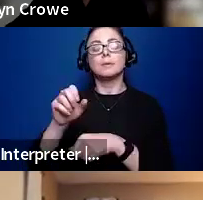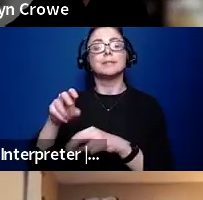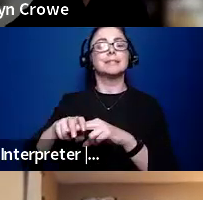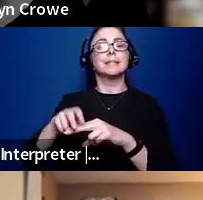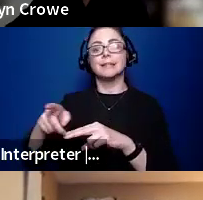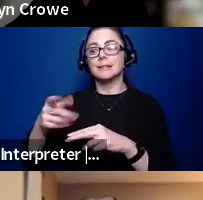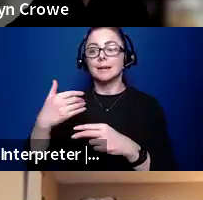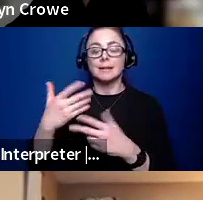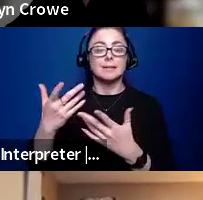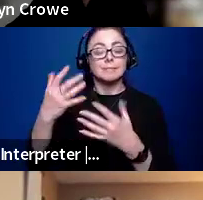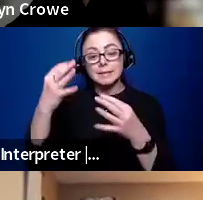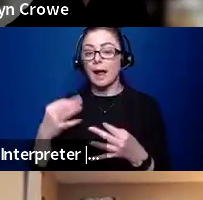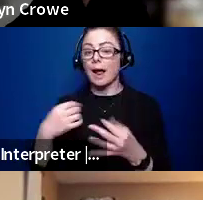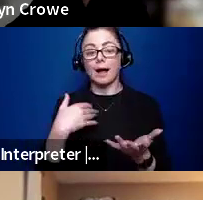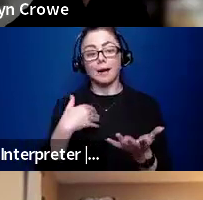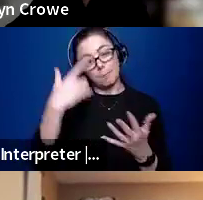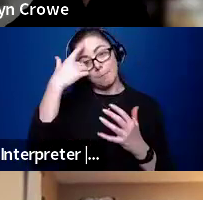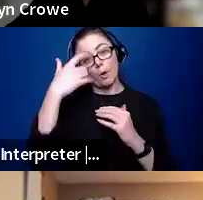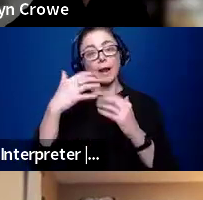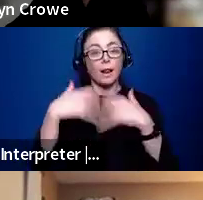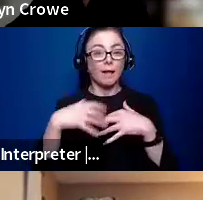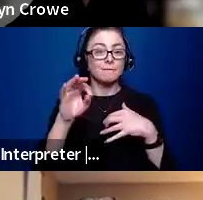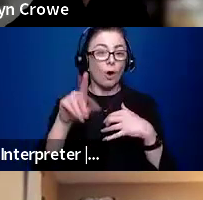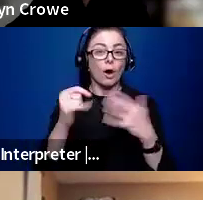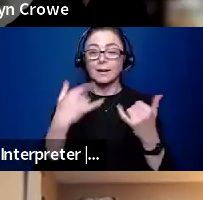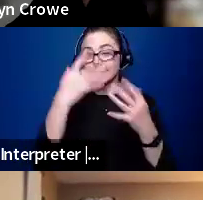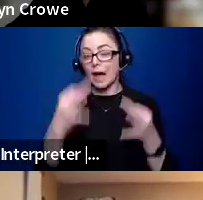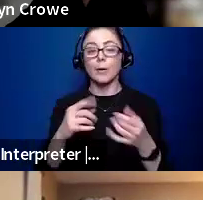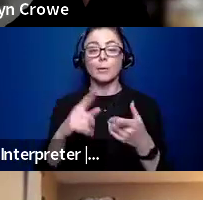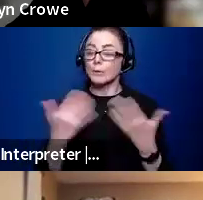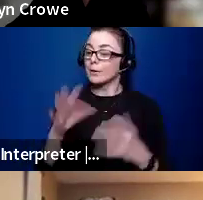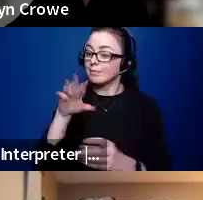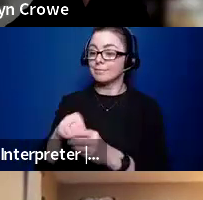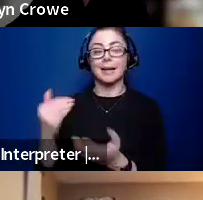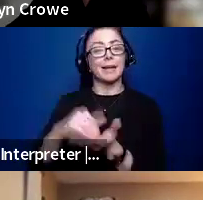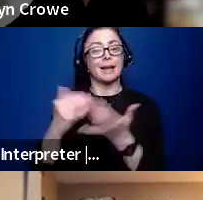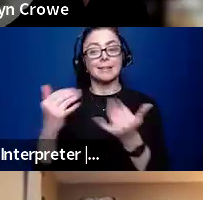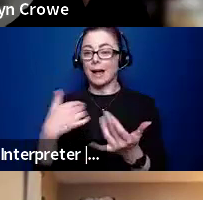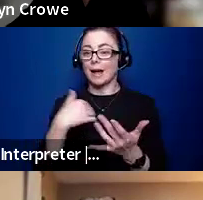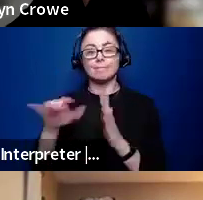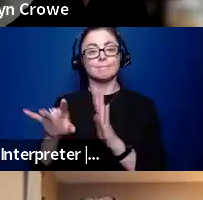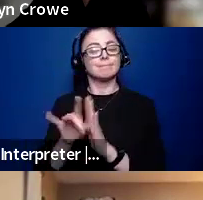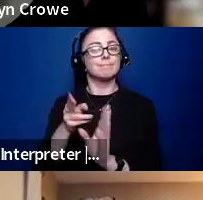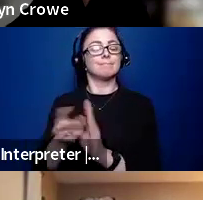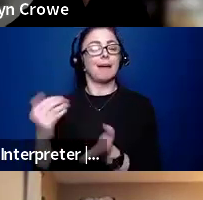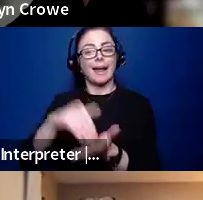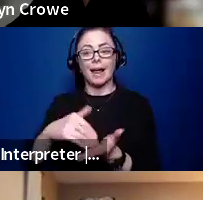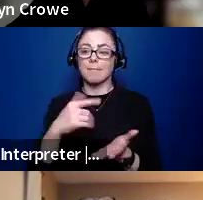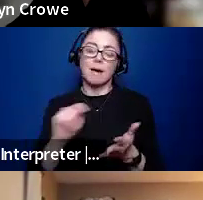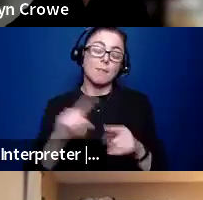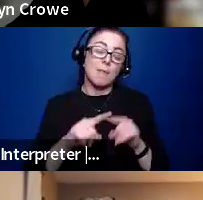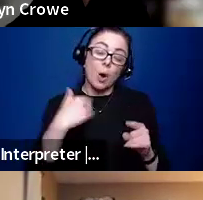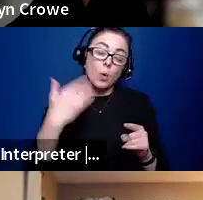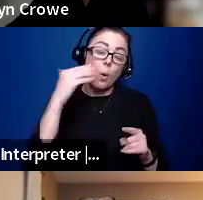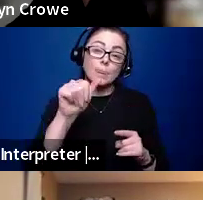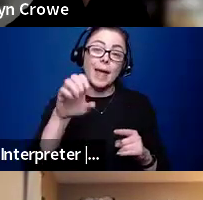brain fart and decided to run again. And so now I'm back in it. But I do understand the AA system probably better than anybody at the